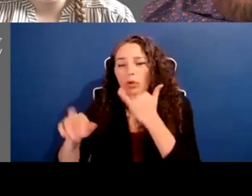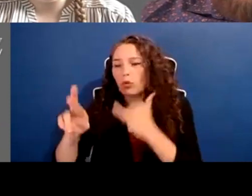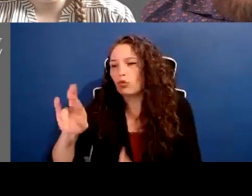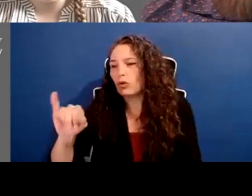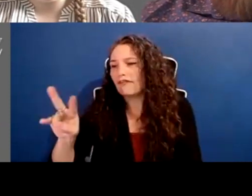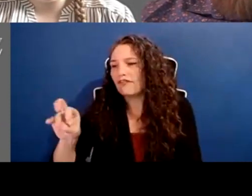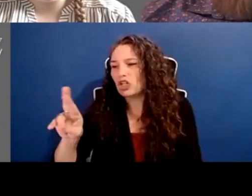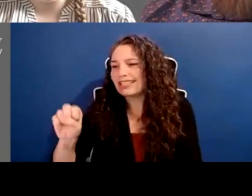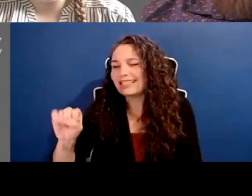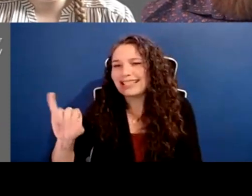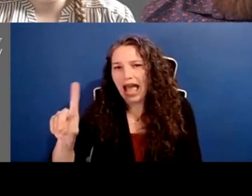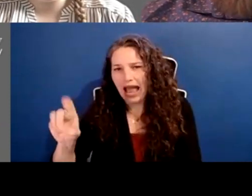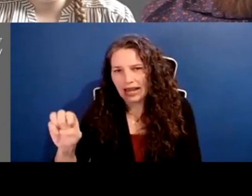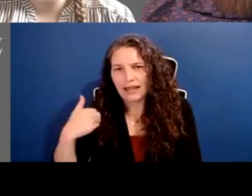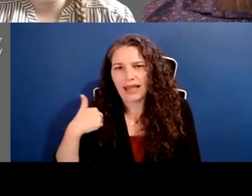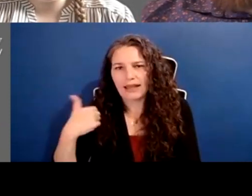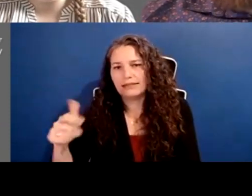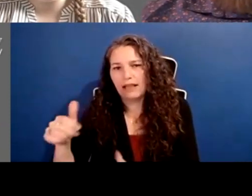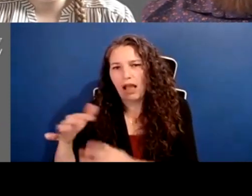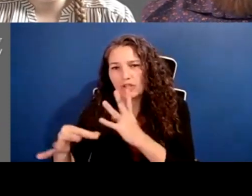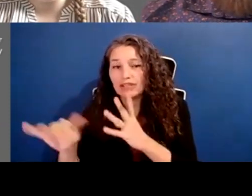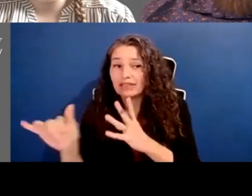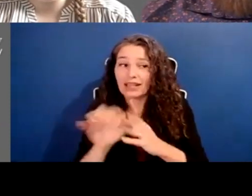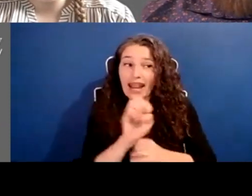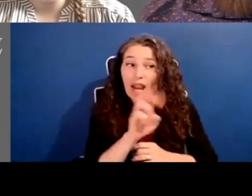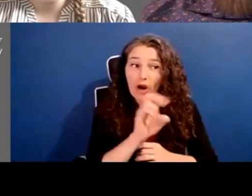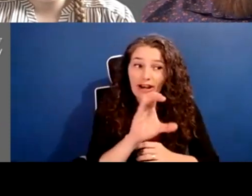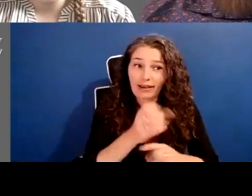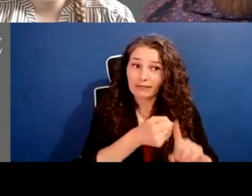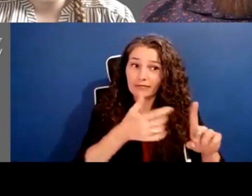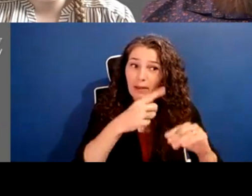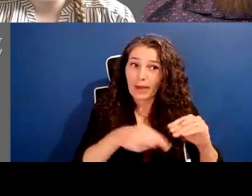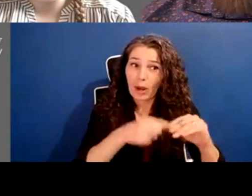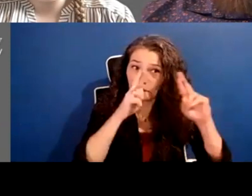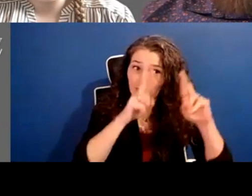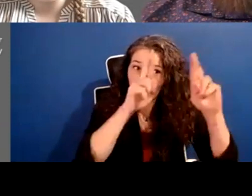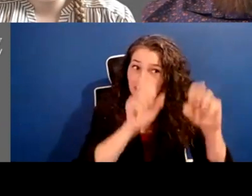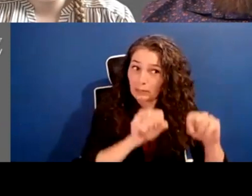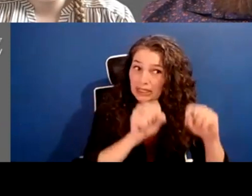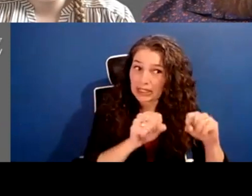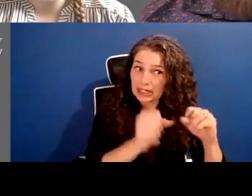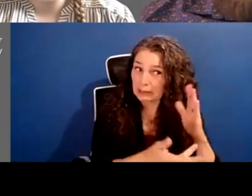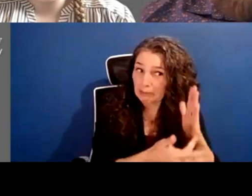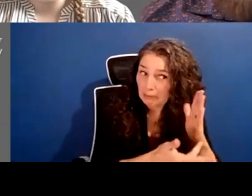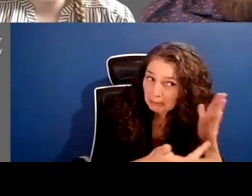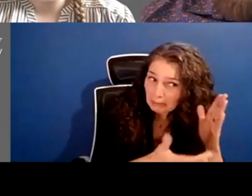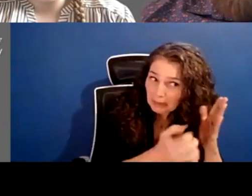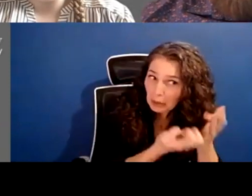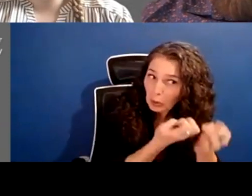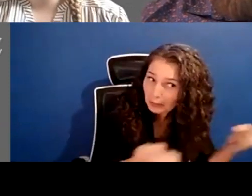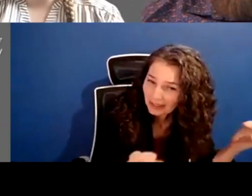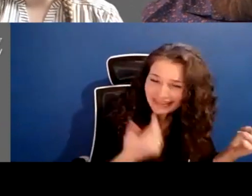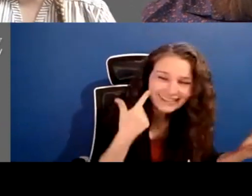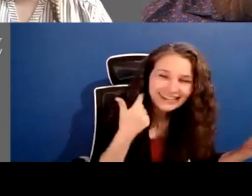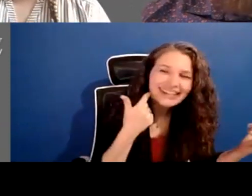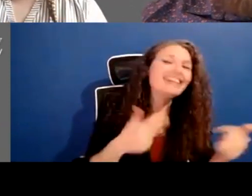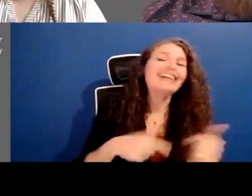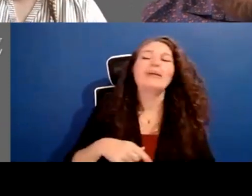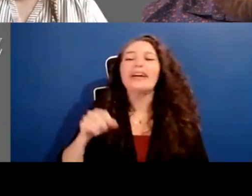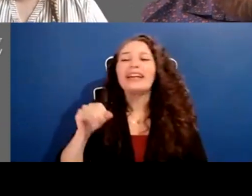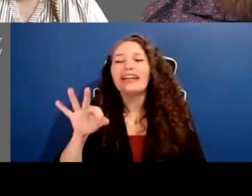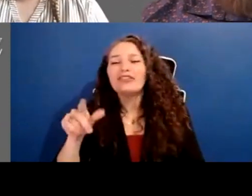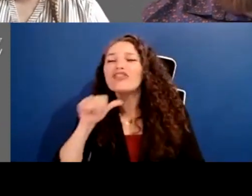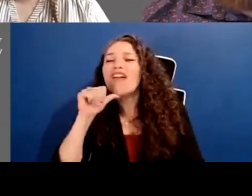yeah, I definitely, so I can also just say very briefly, if you are someone who's less comfortable with learning